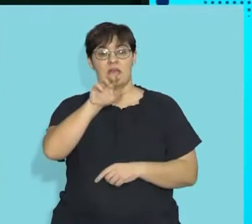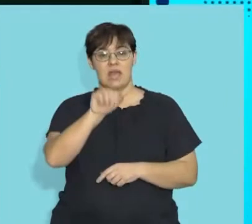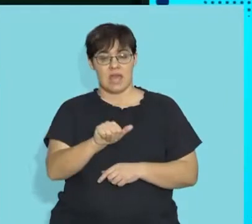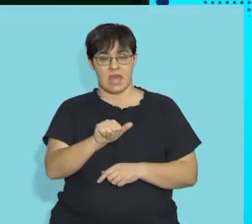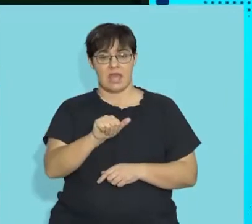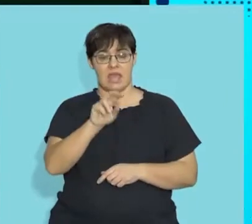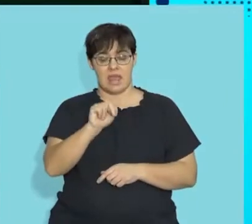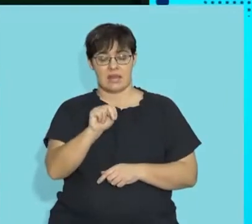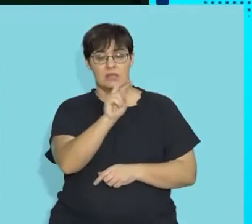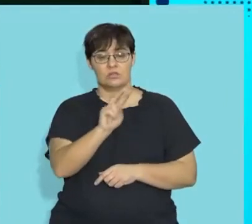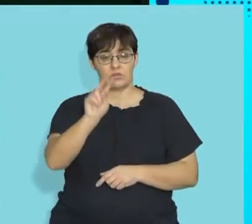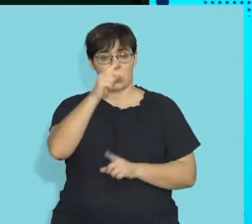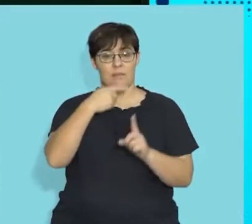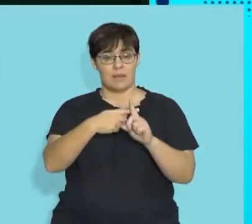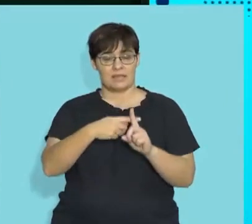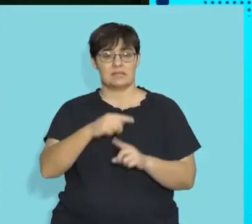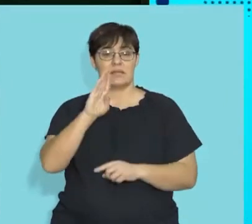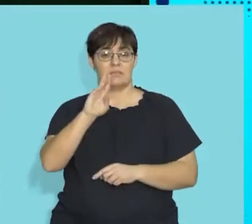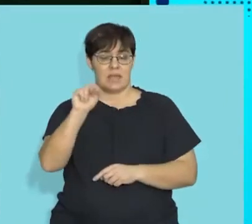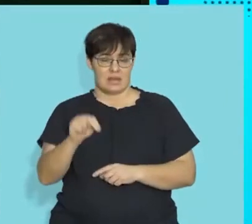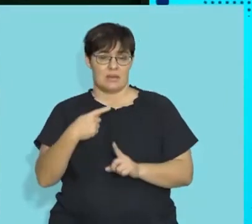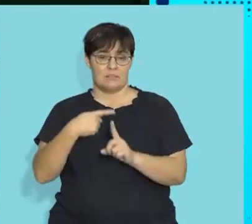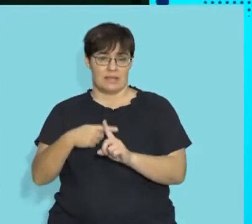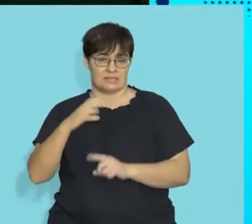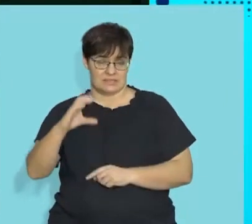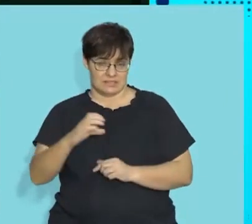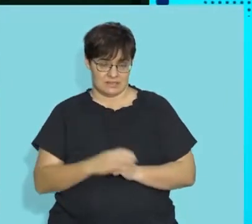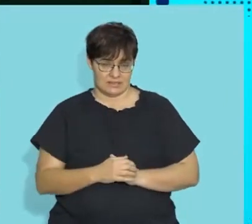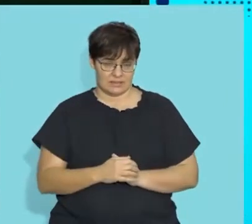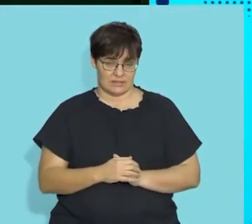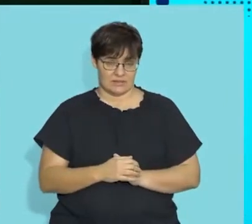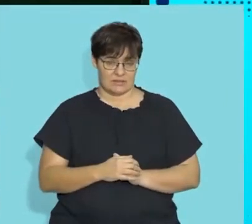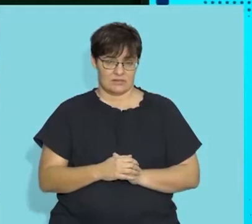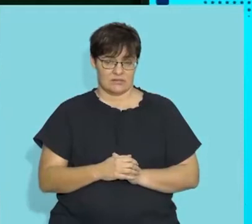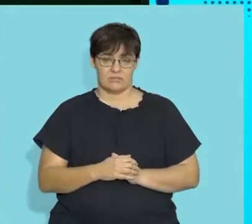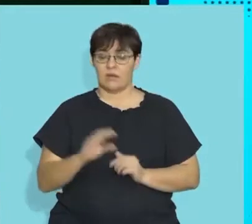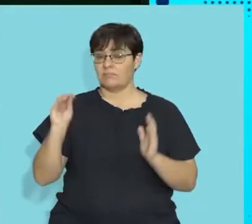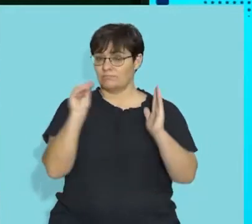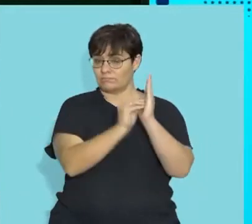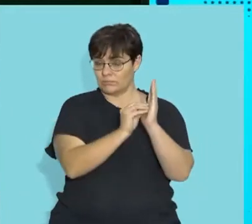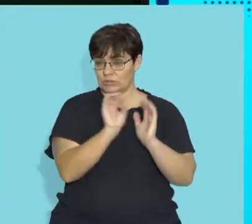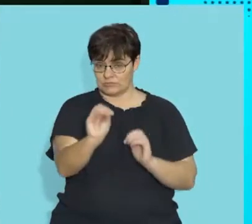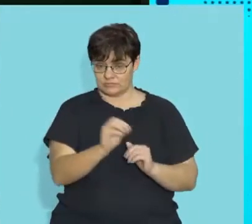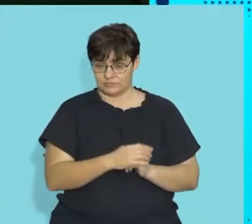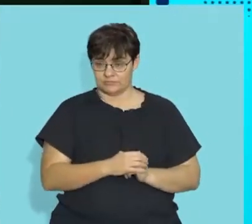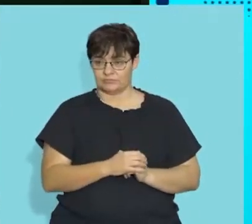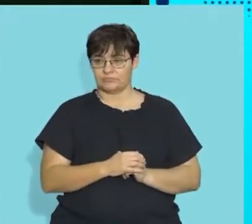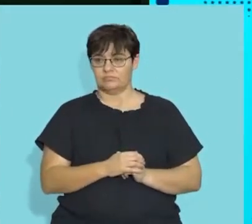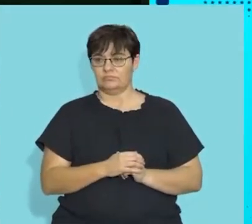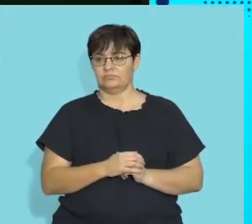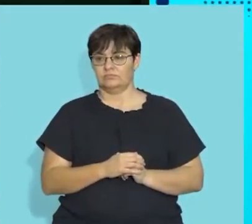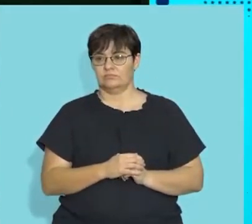to An squared plus Bn plus C. I'm going to write it on the board for us.